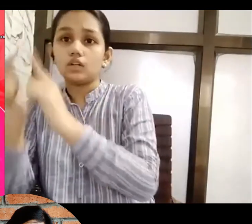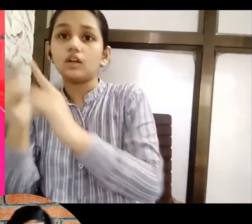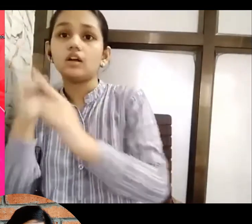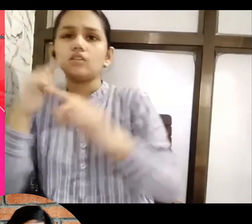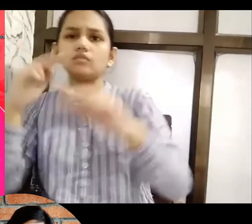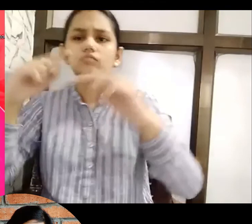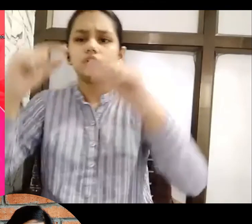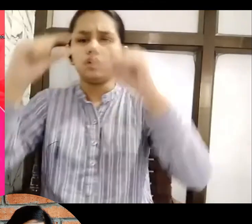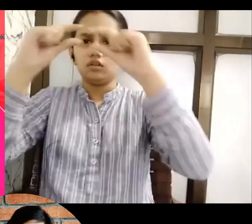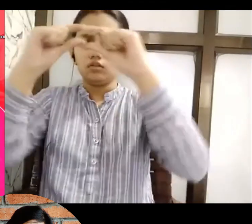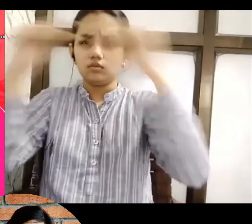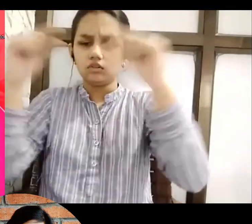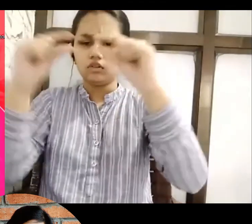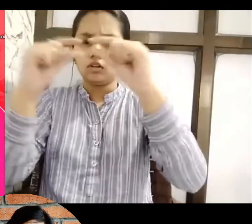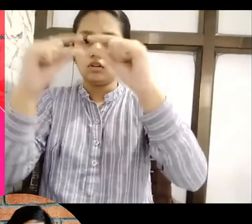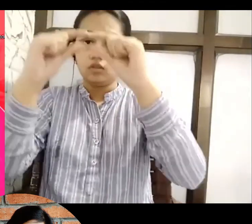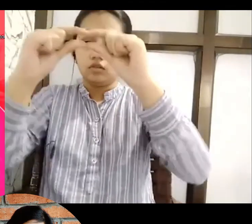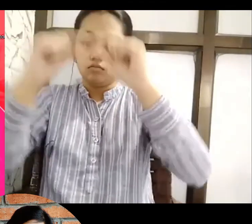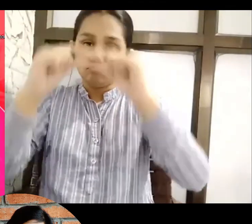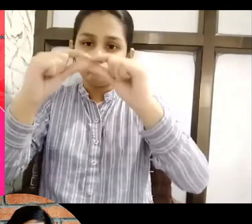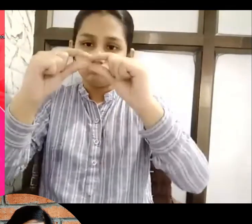lines, correct?